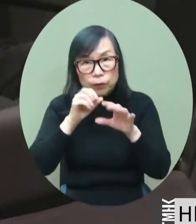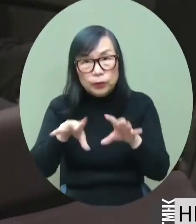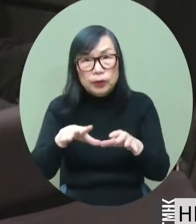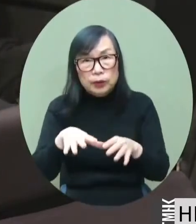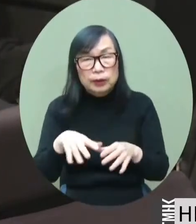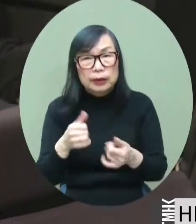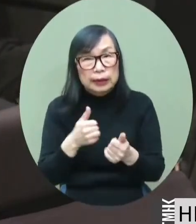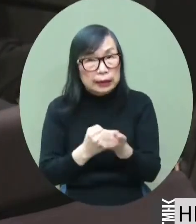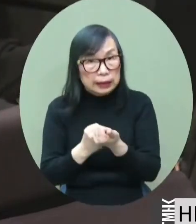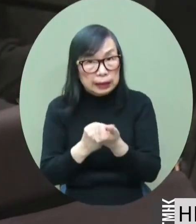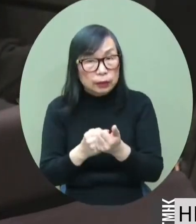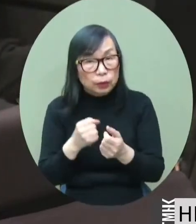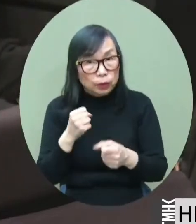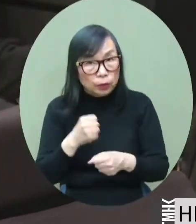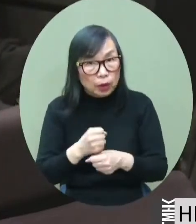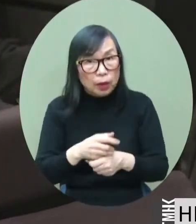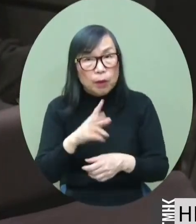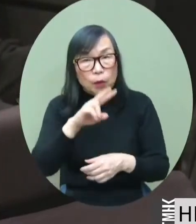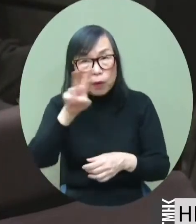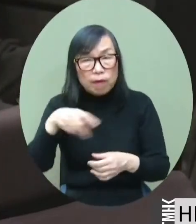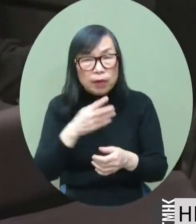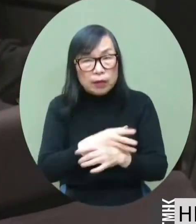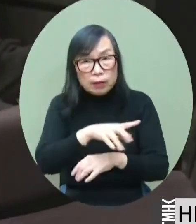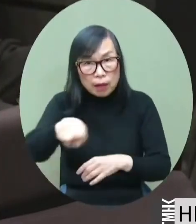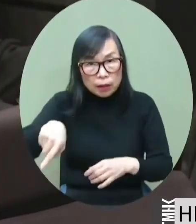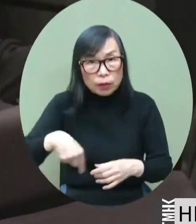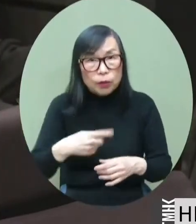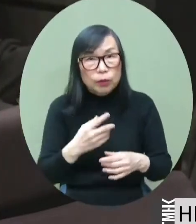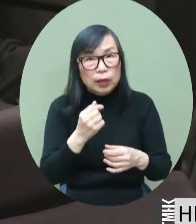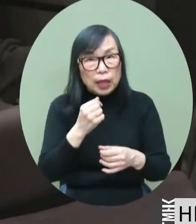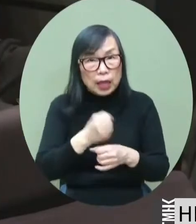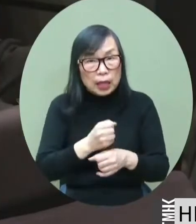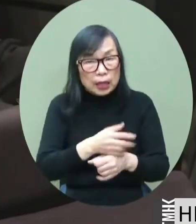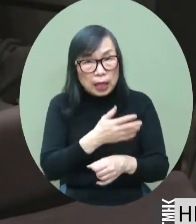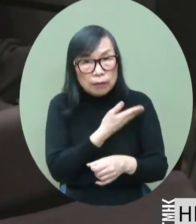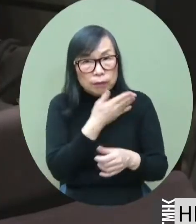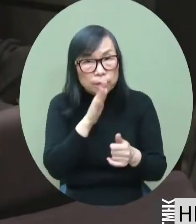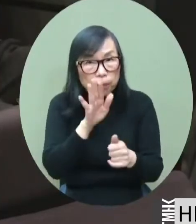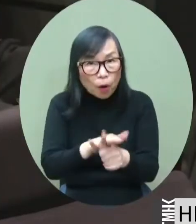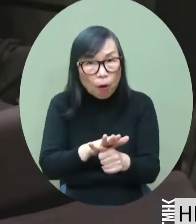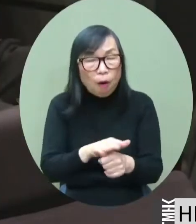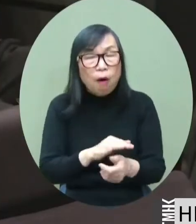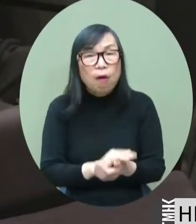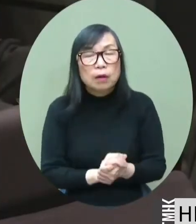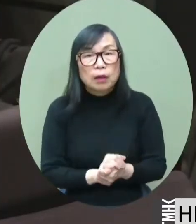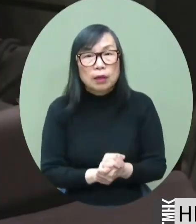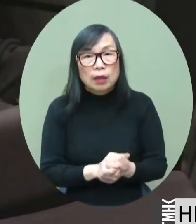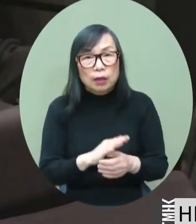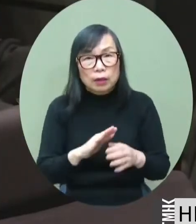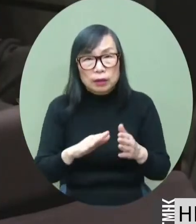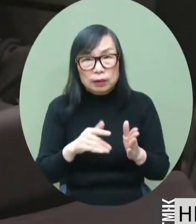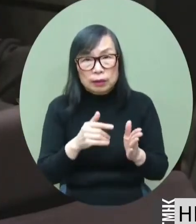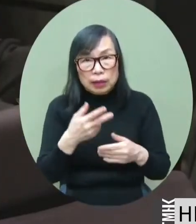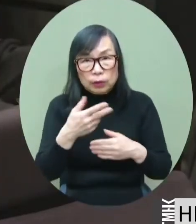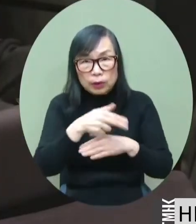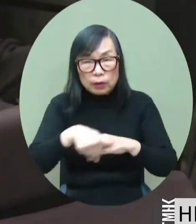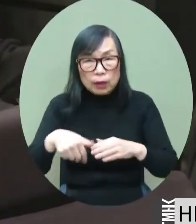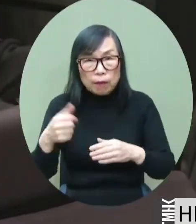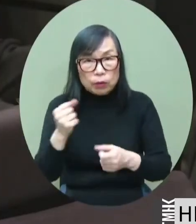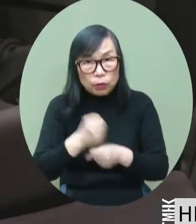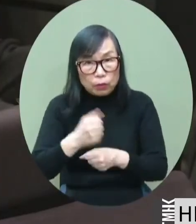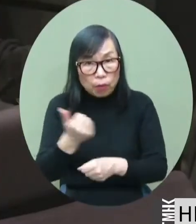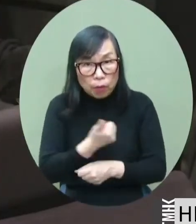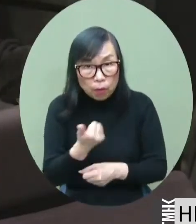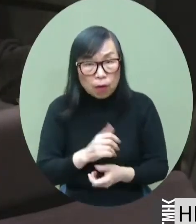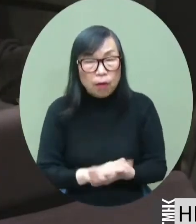Hong Kong knows about this appeal from the government so that they will follow suit. I'd like to know whether you will ask